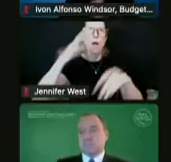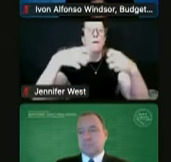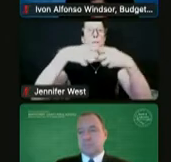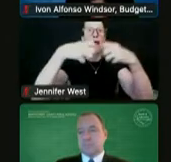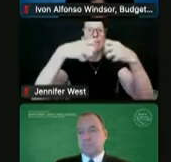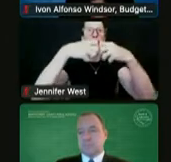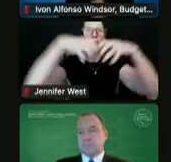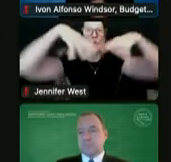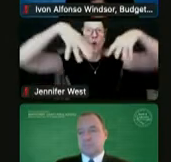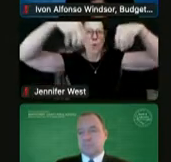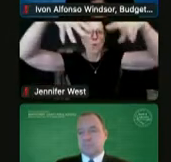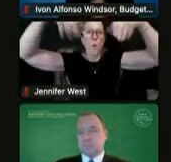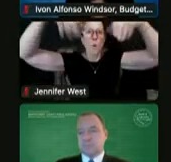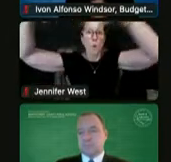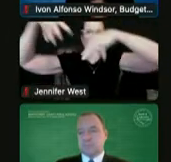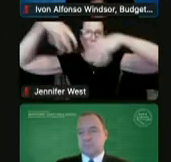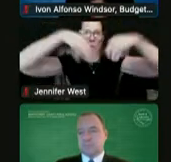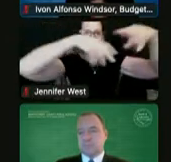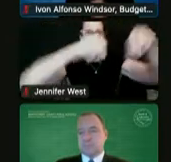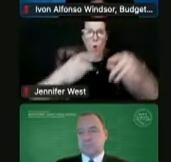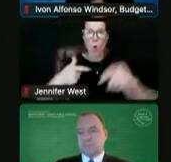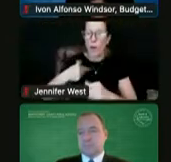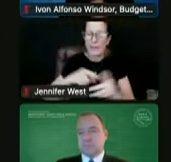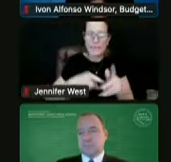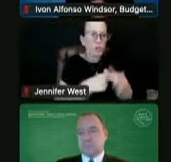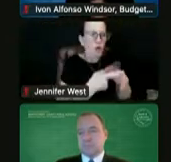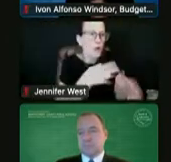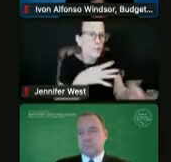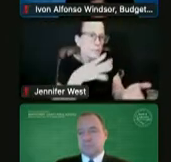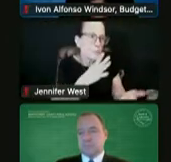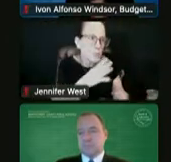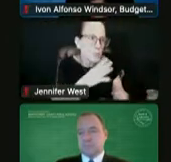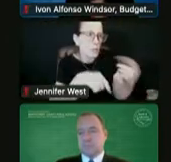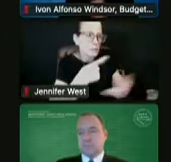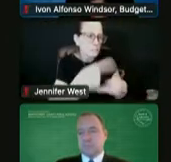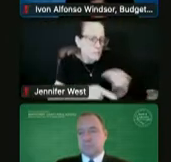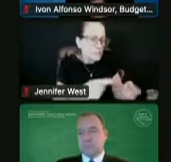as a leadership team started collaborating with our county partners,